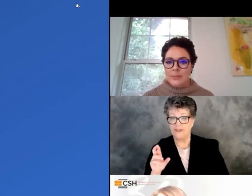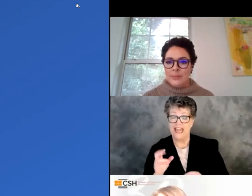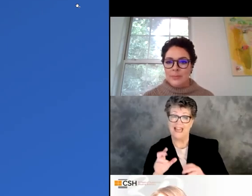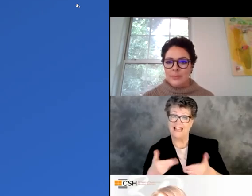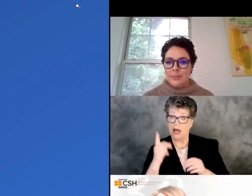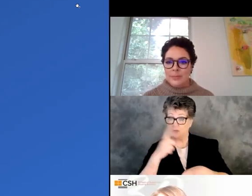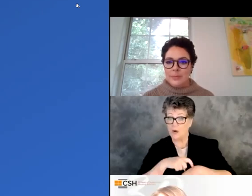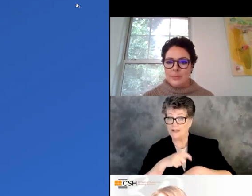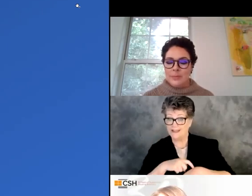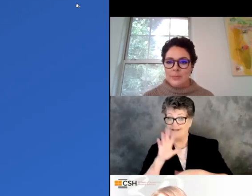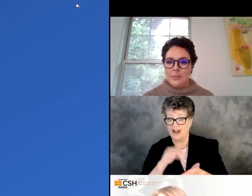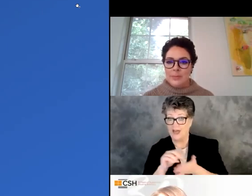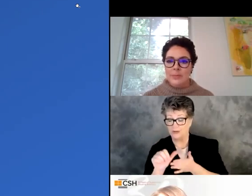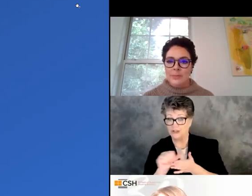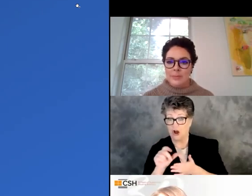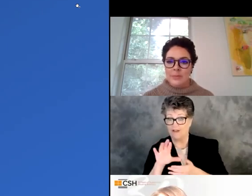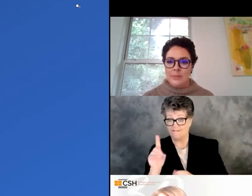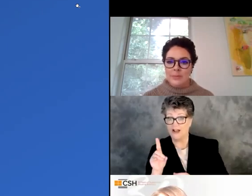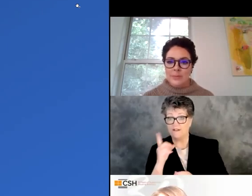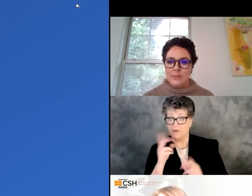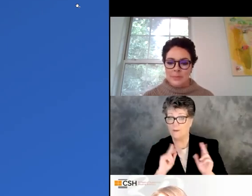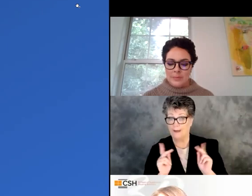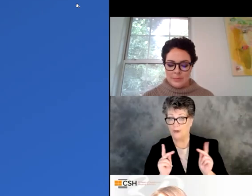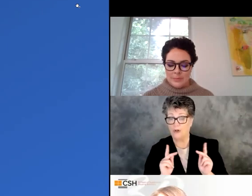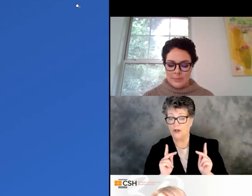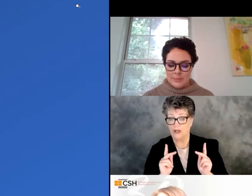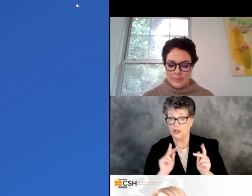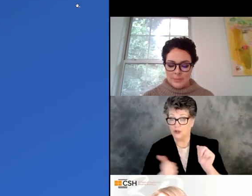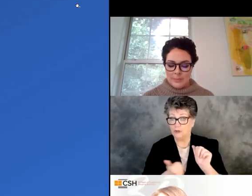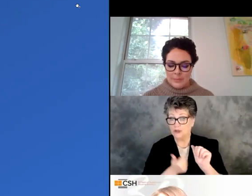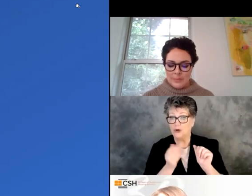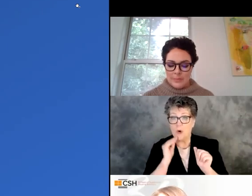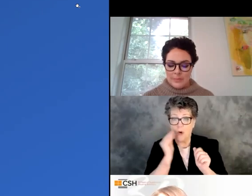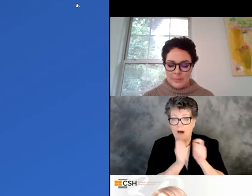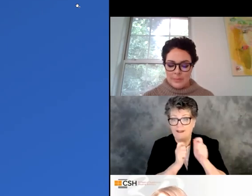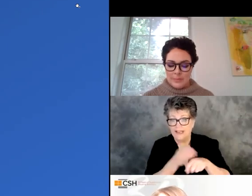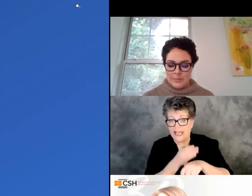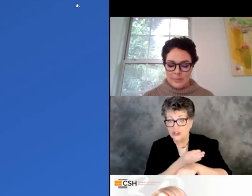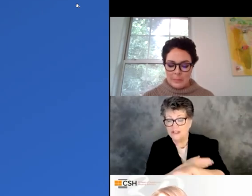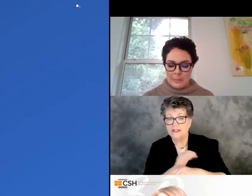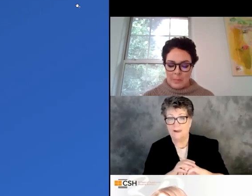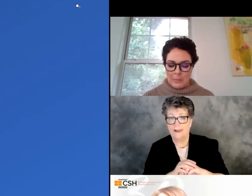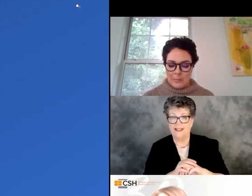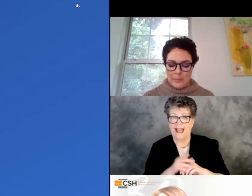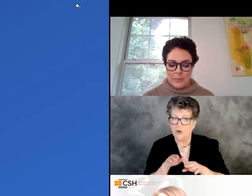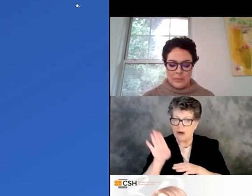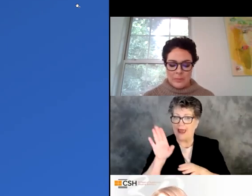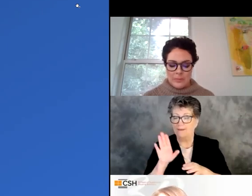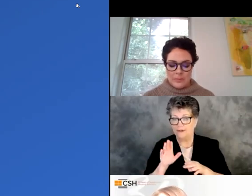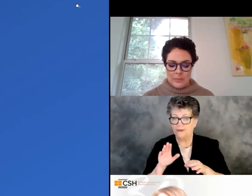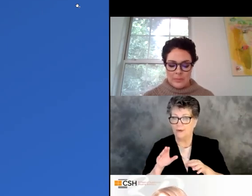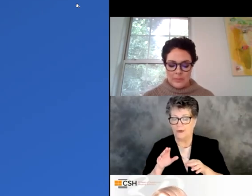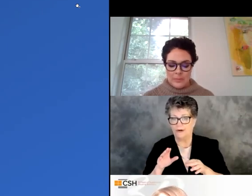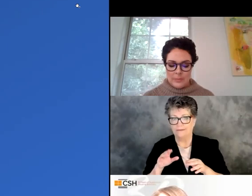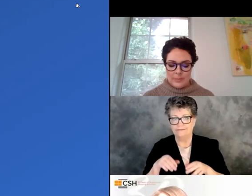one-time $5,000 fund for people to pursue home modifications. So just as there's ramps or stair chairs or whatever